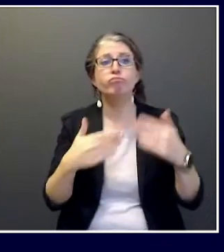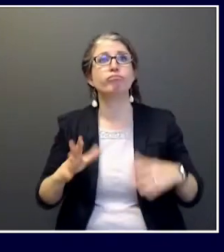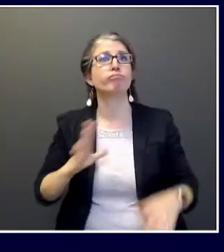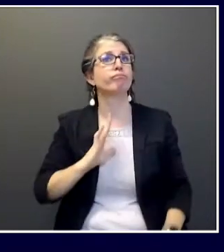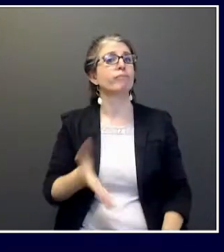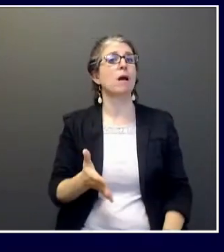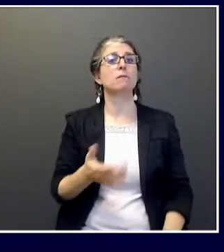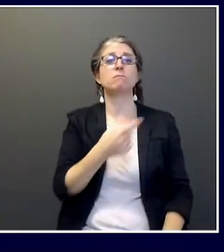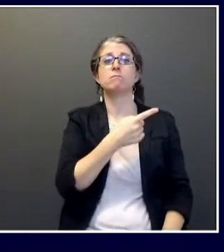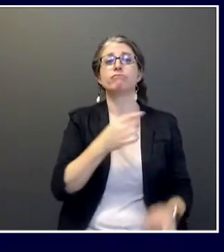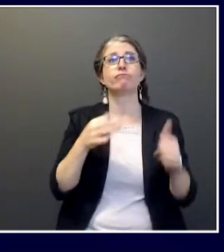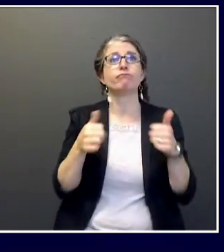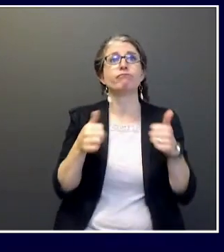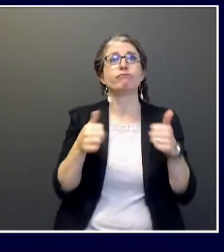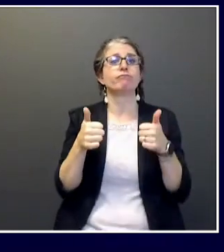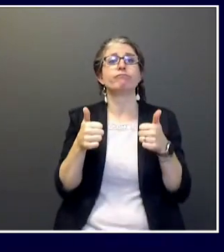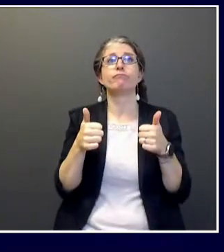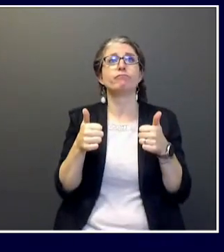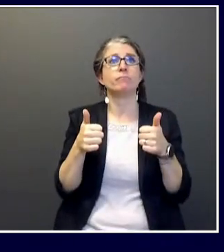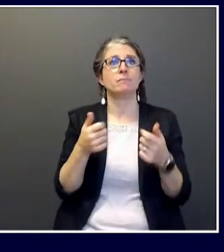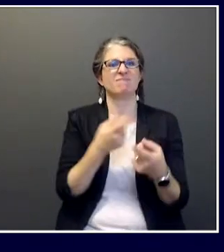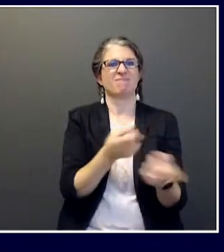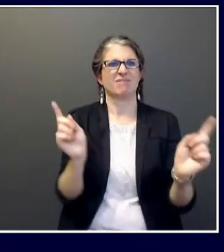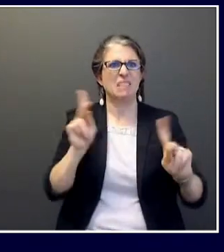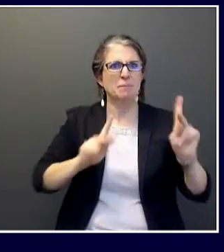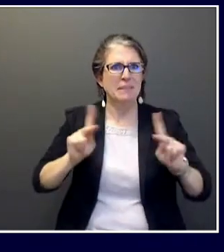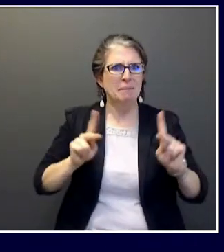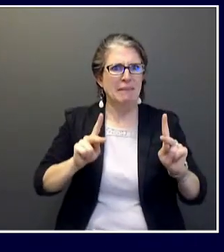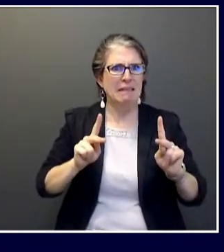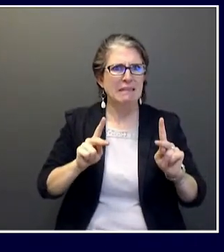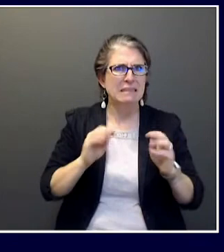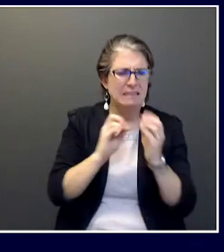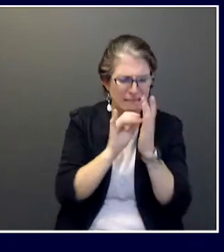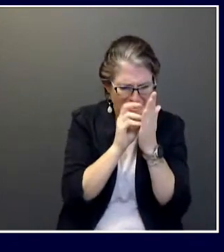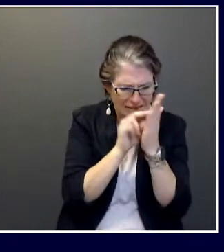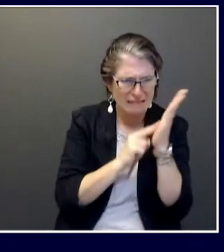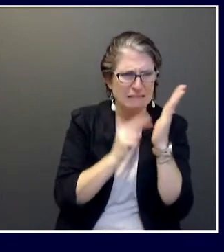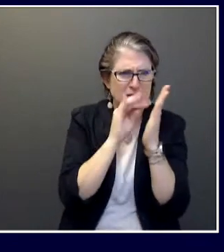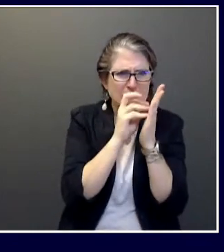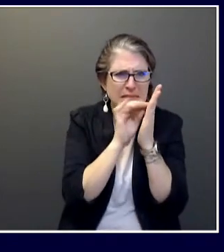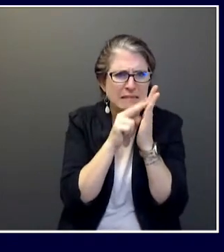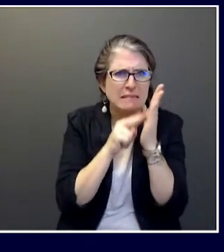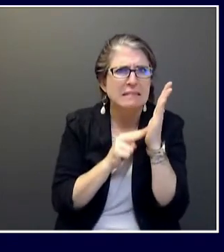people took the time, looked at the evidence, looked at the laws, and made those decisions.